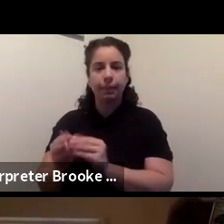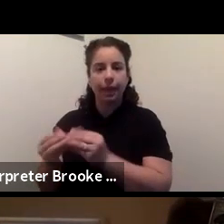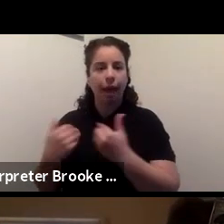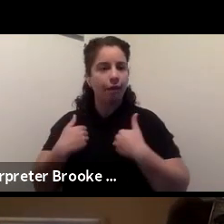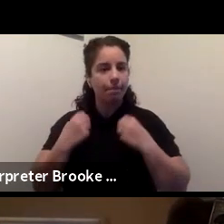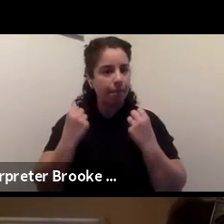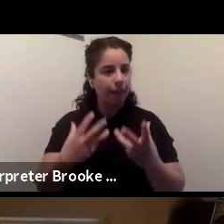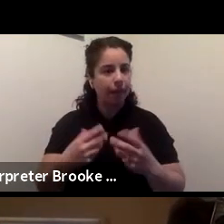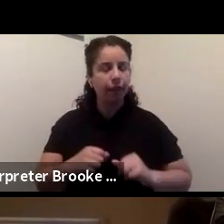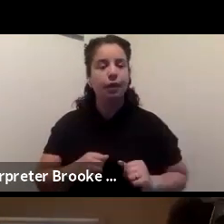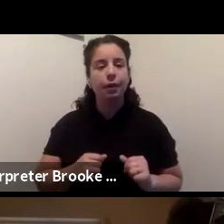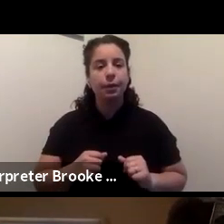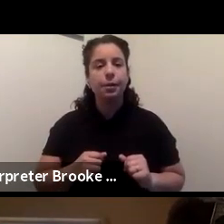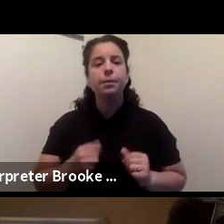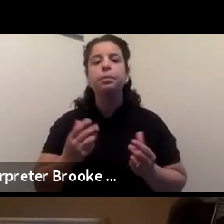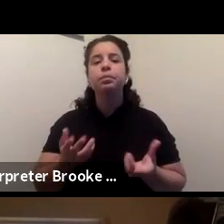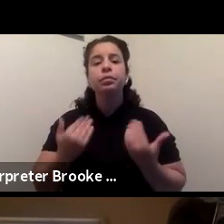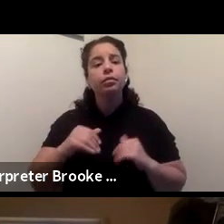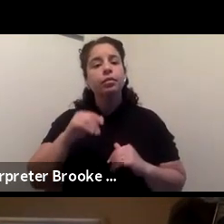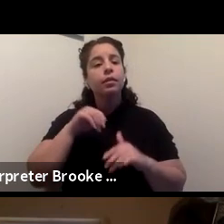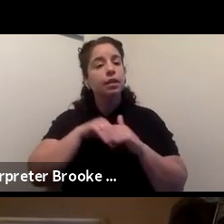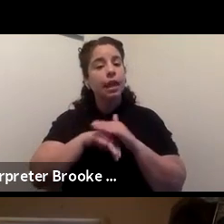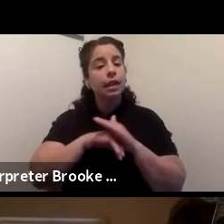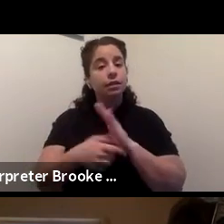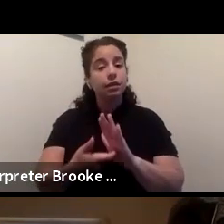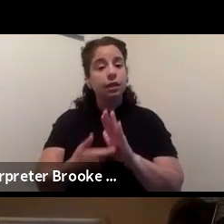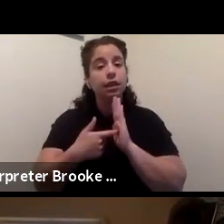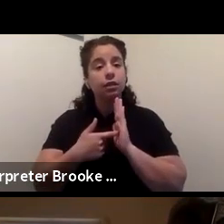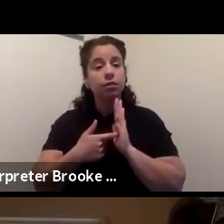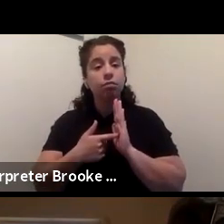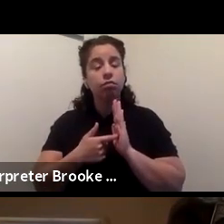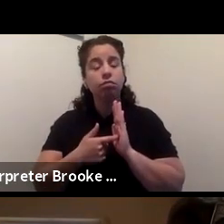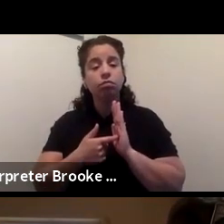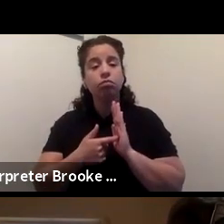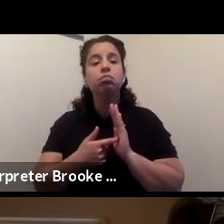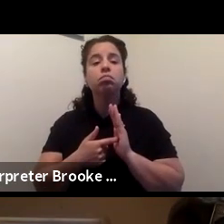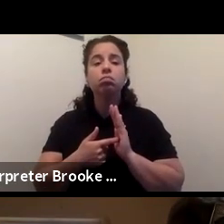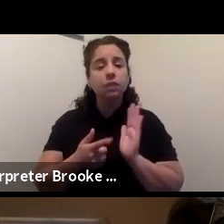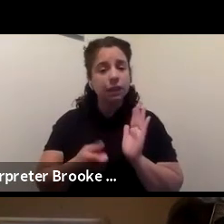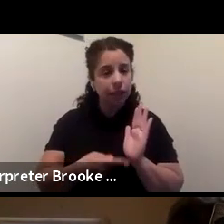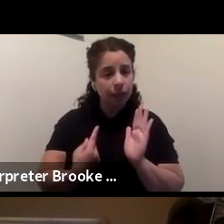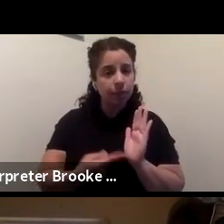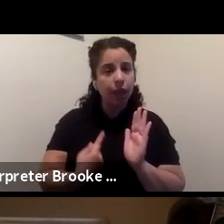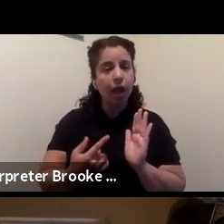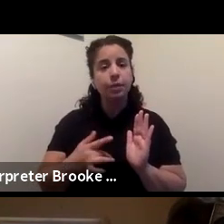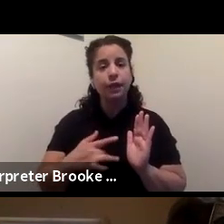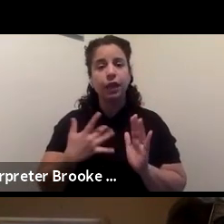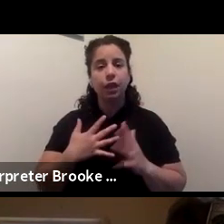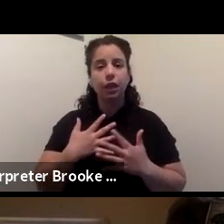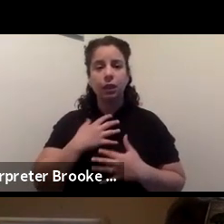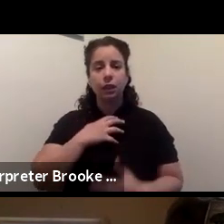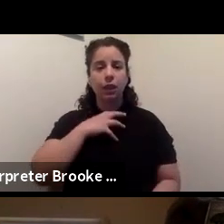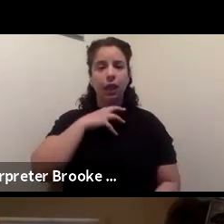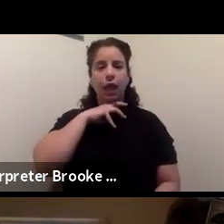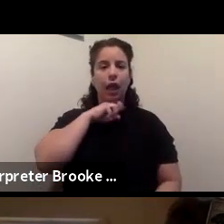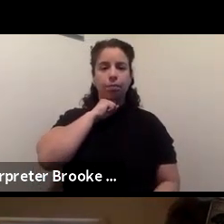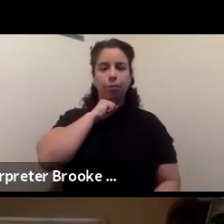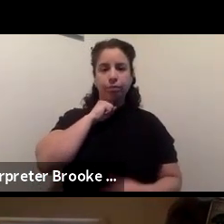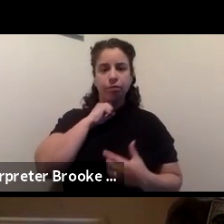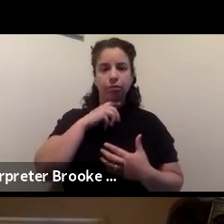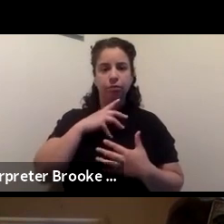as far as access needs, I sometimes get self-conscious about how I